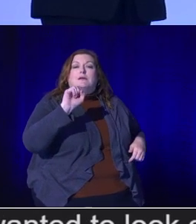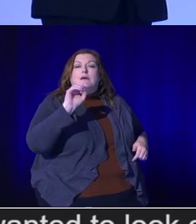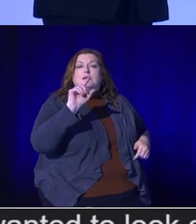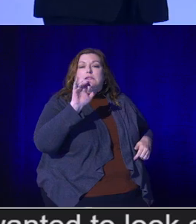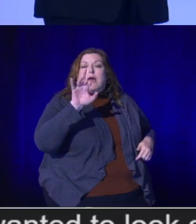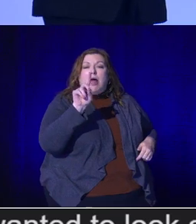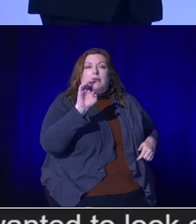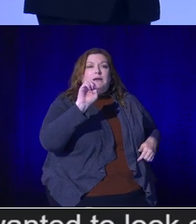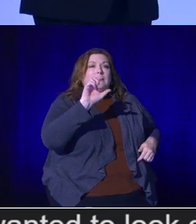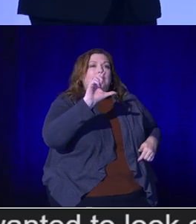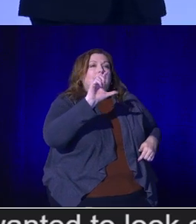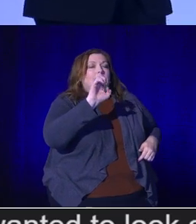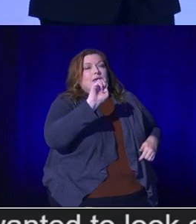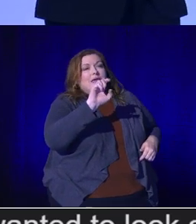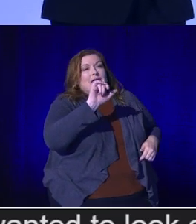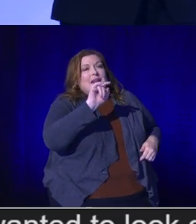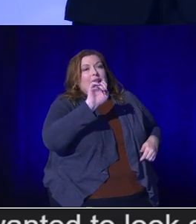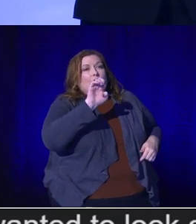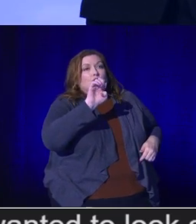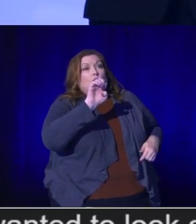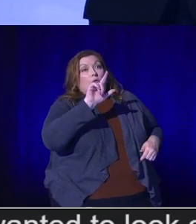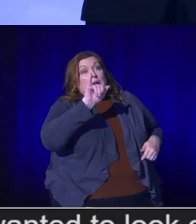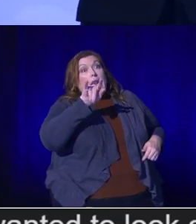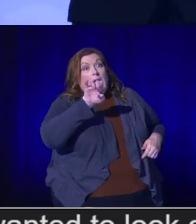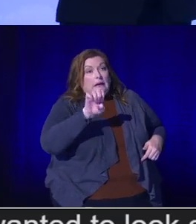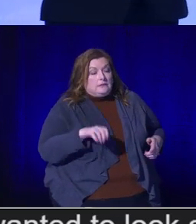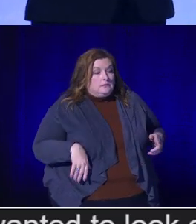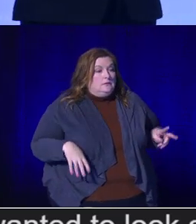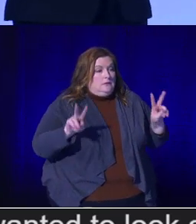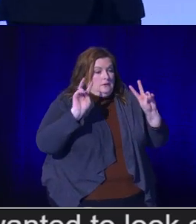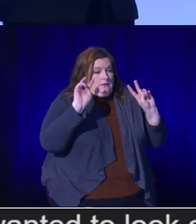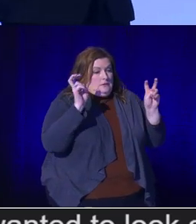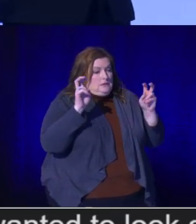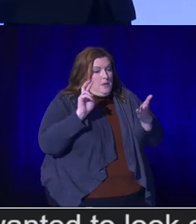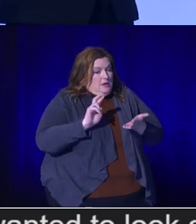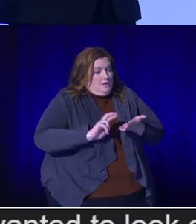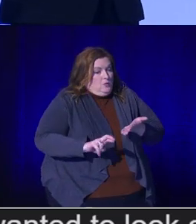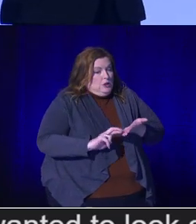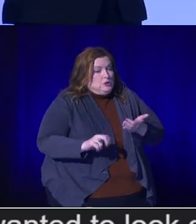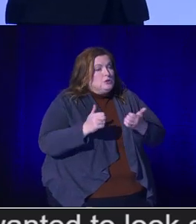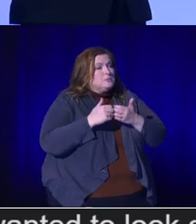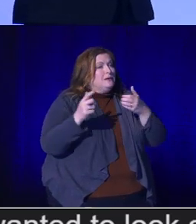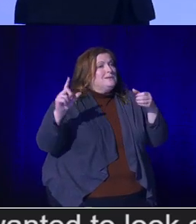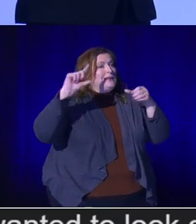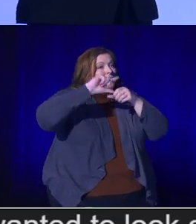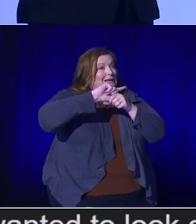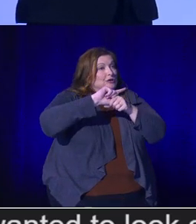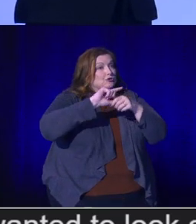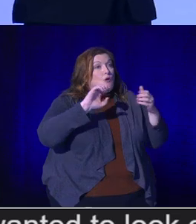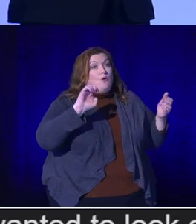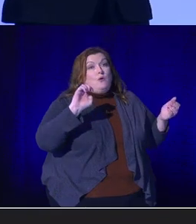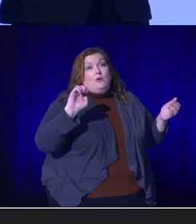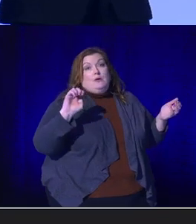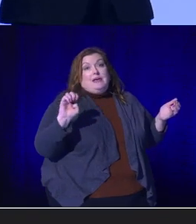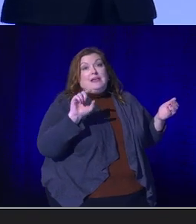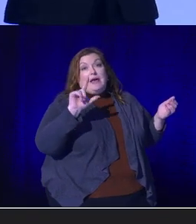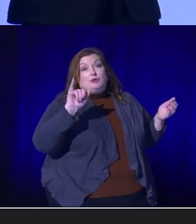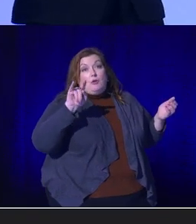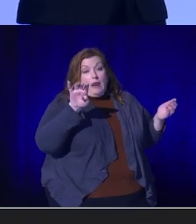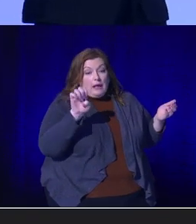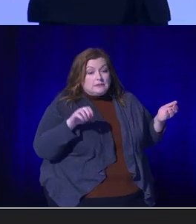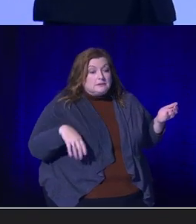very compelling topic of research because liquid electrolytes contain flammable and